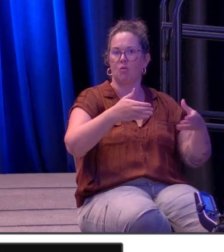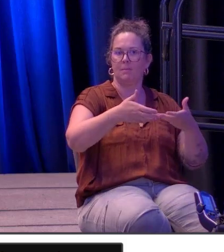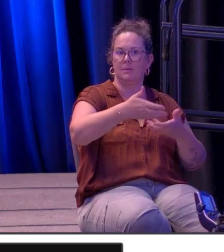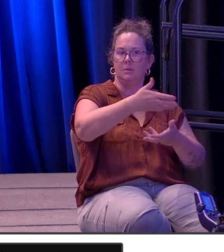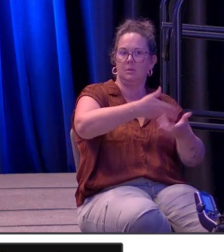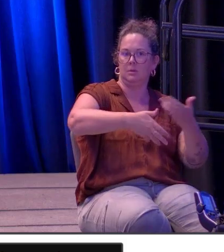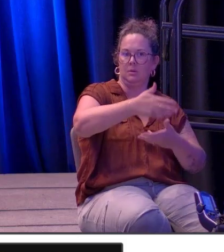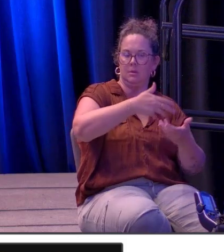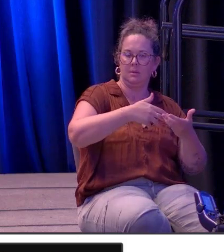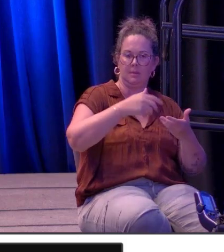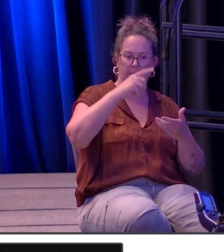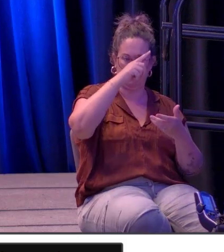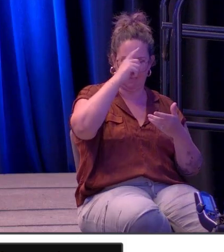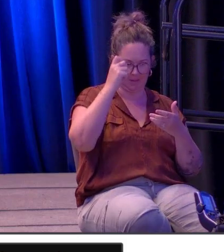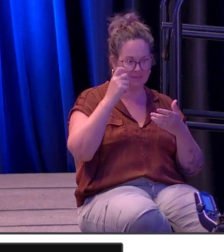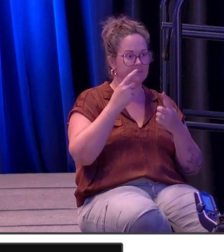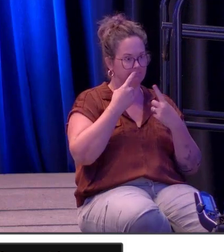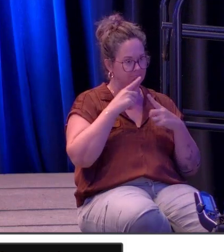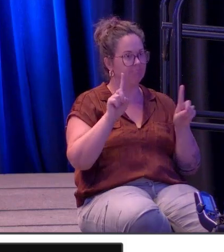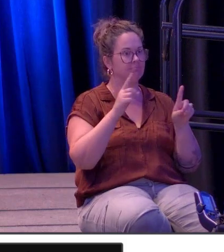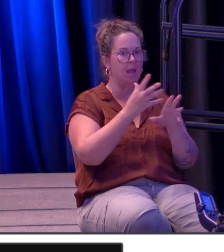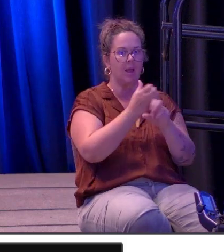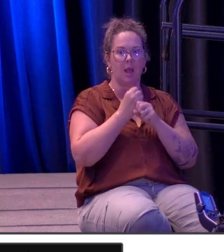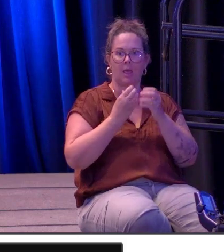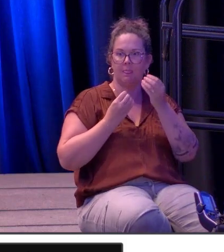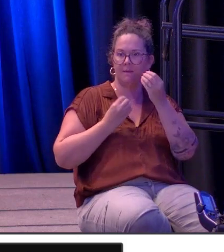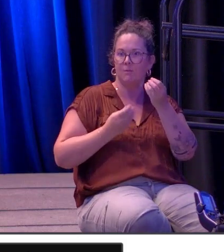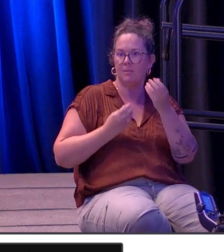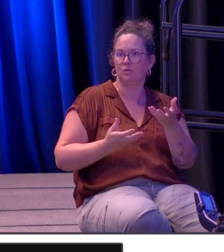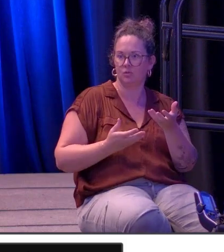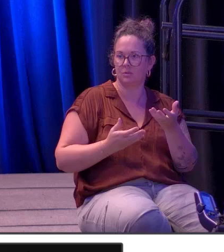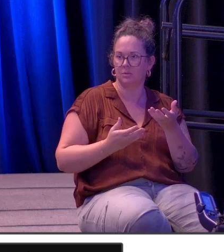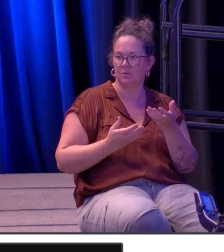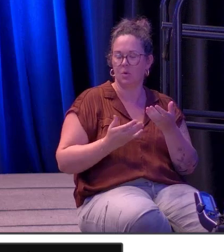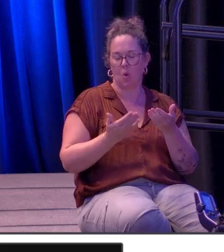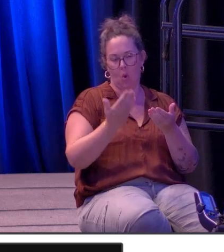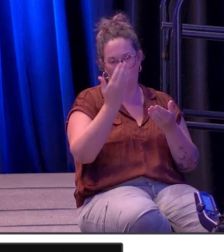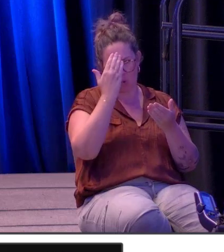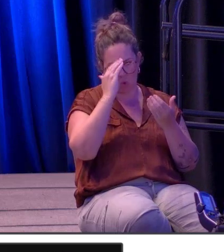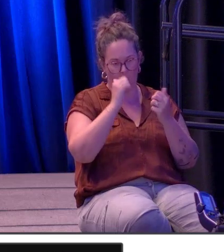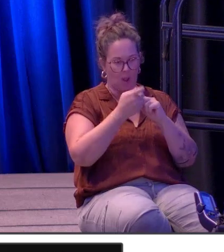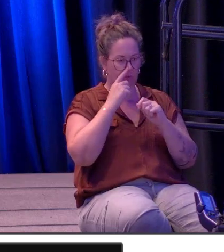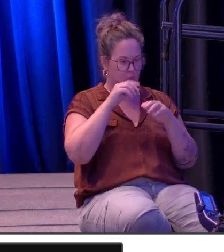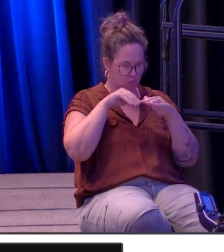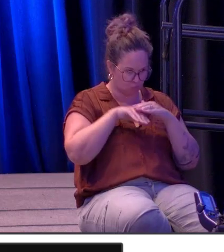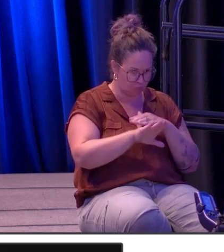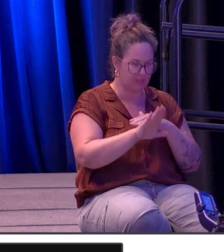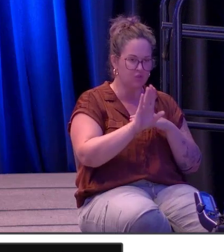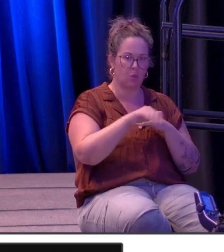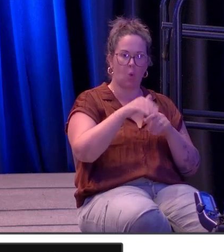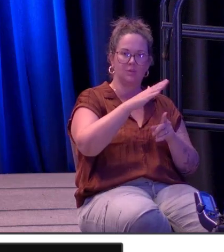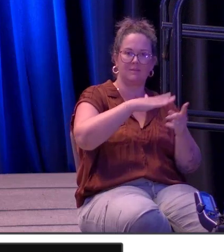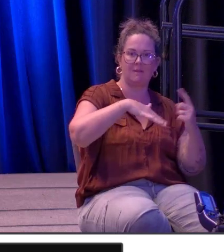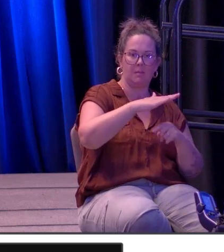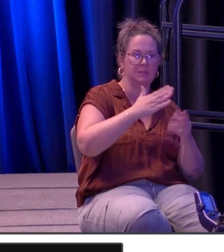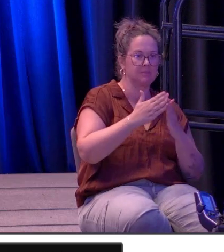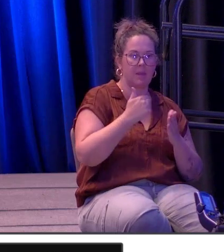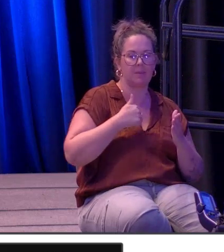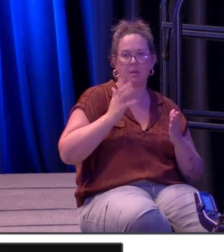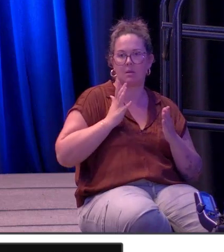know what's going on or how to reach the environments that they might not have known